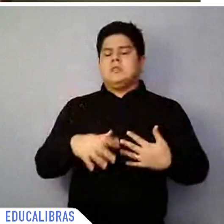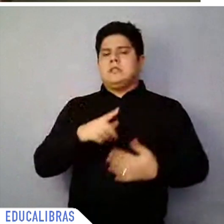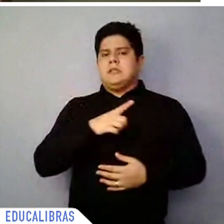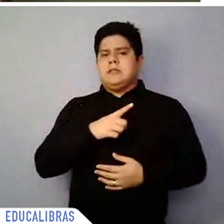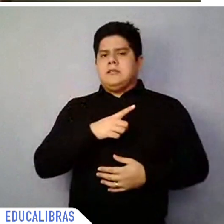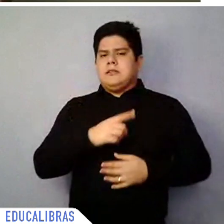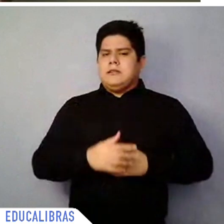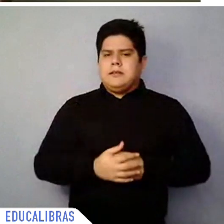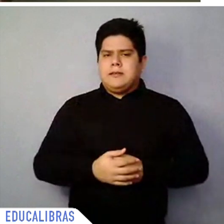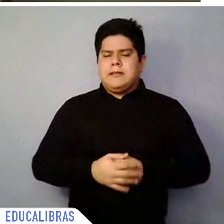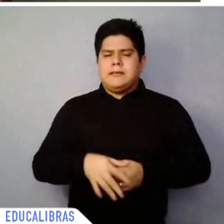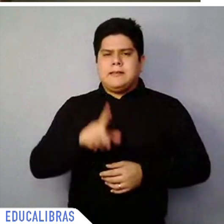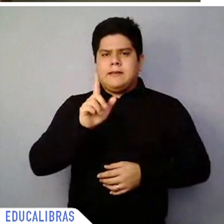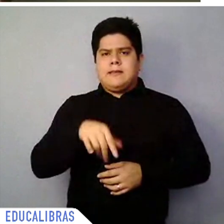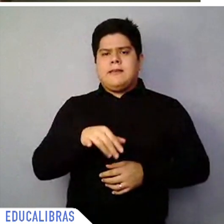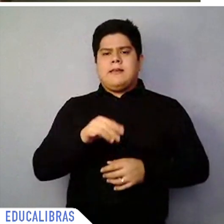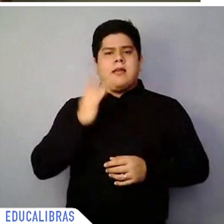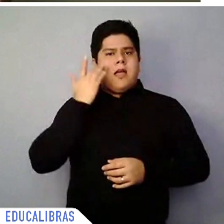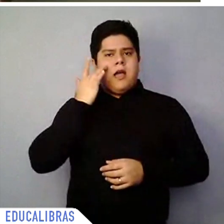we have,